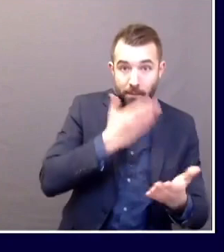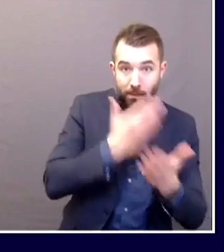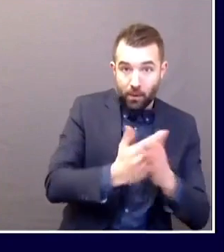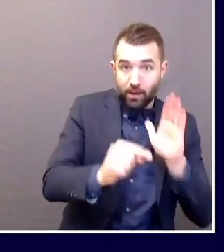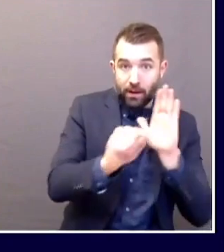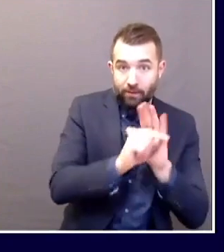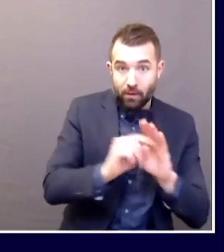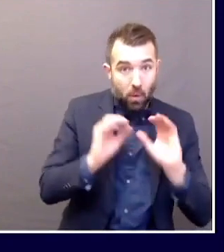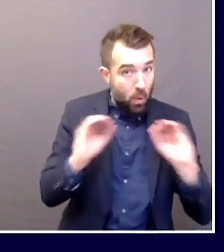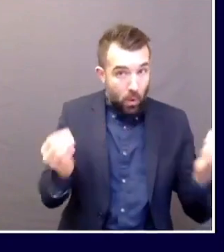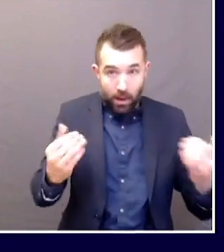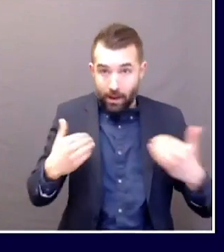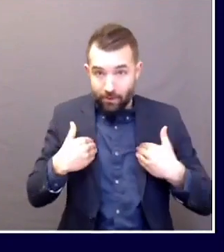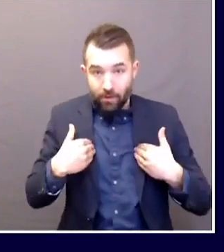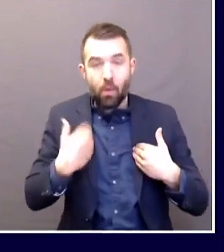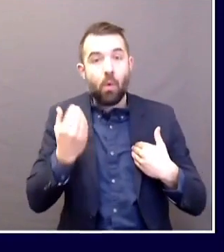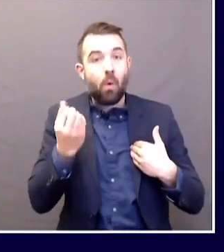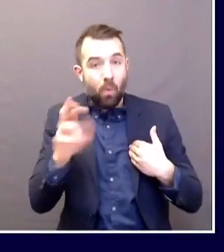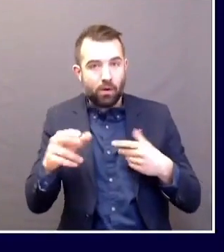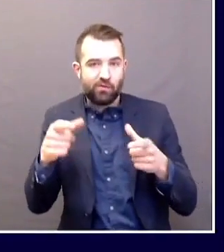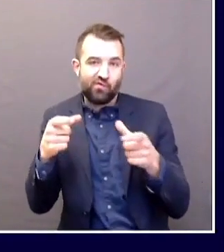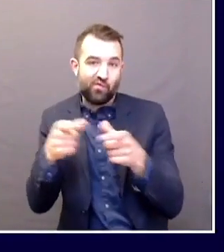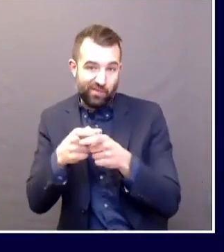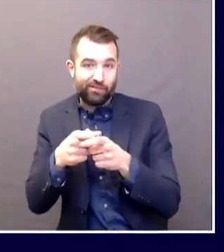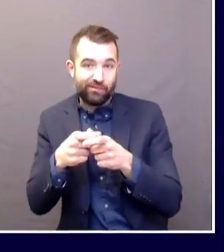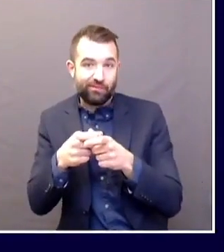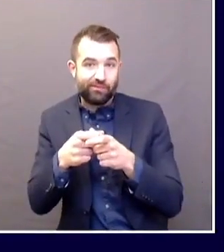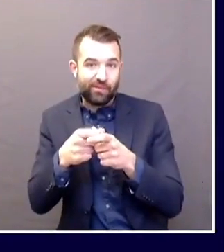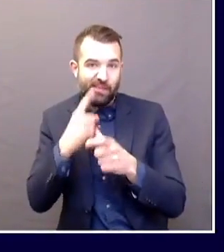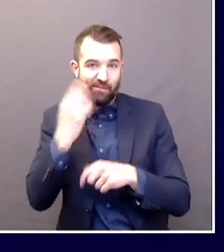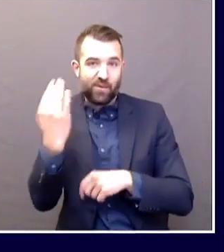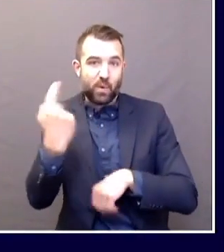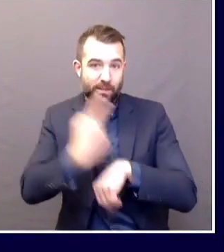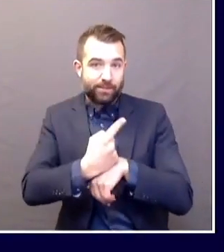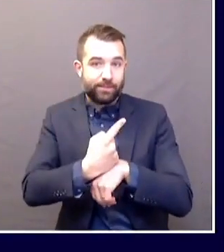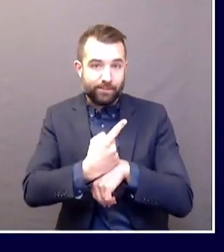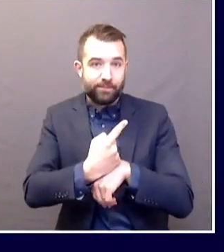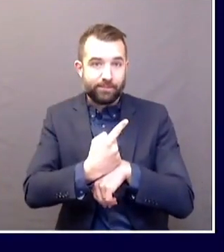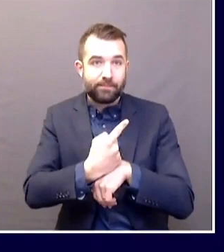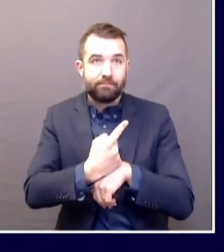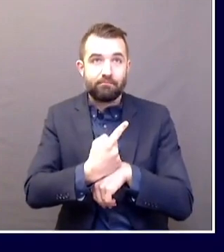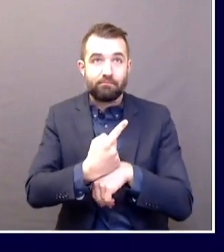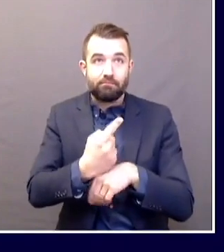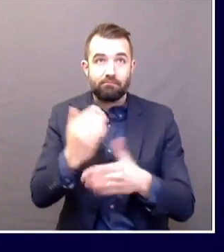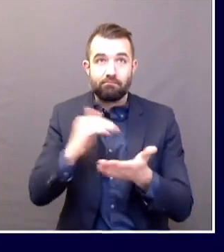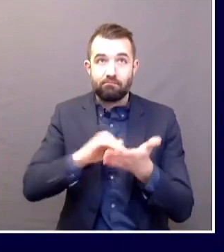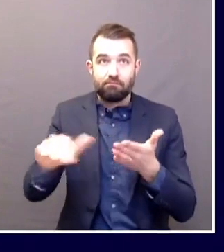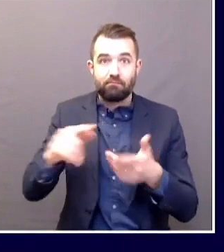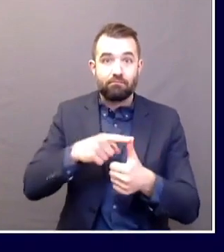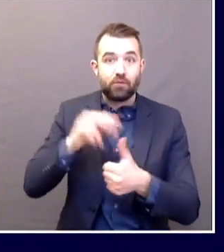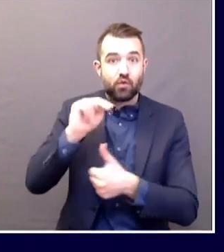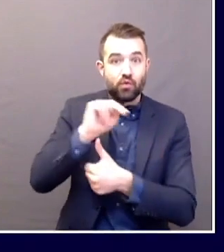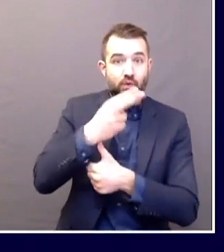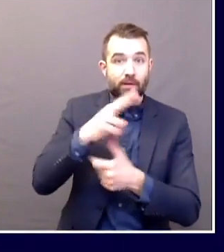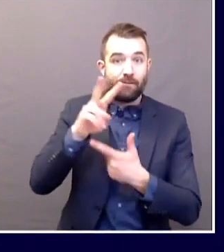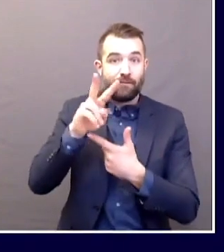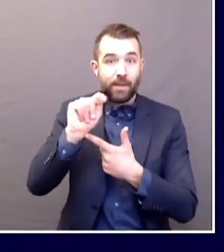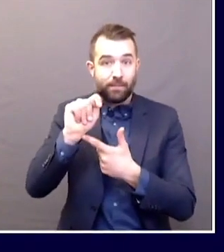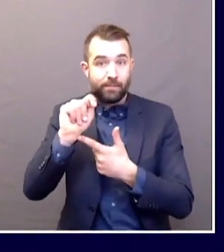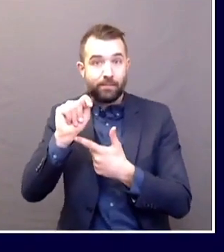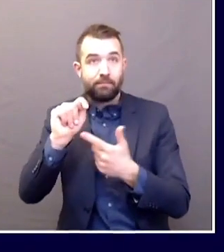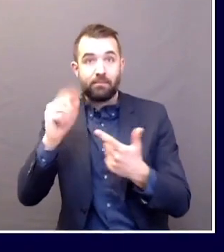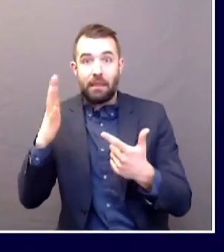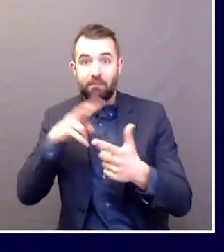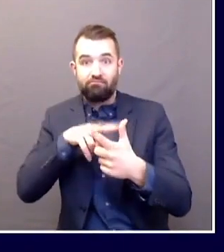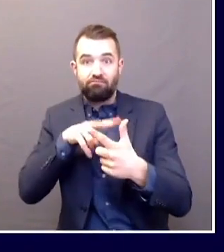Maine CDC. Currently, that's New Hampshire and Vermont only. Effective today, immediately, We're